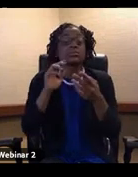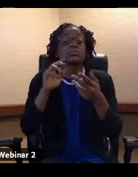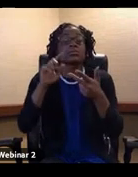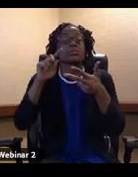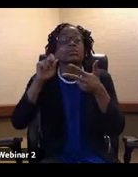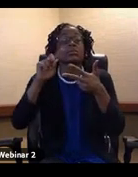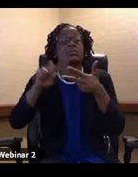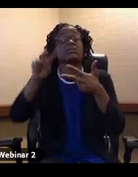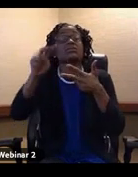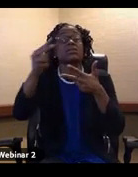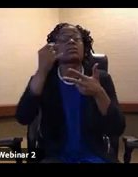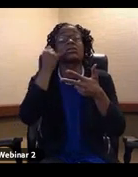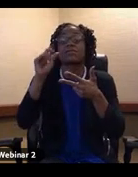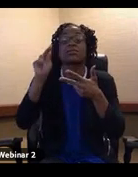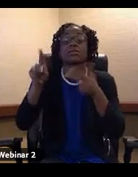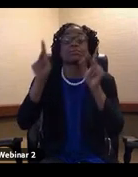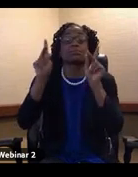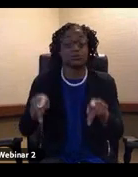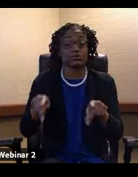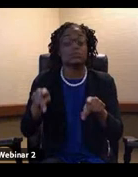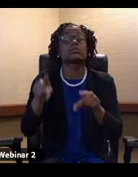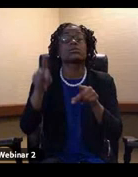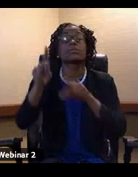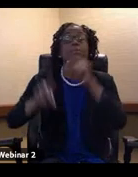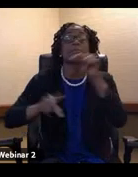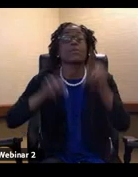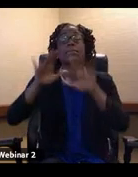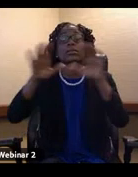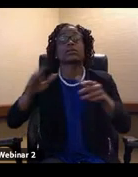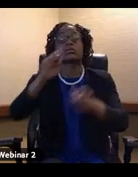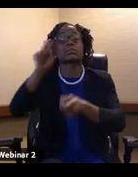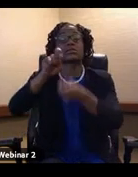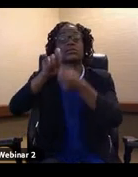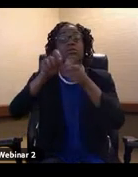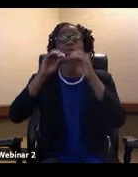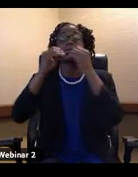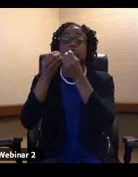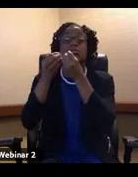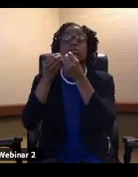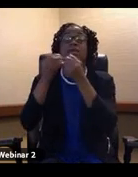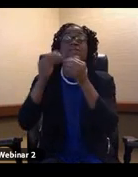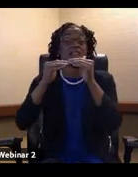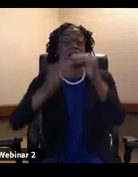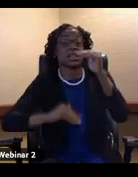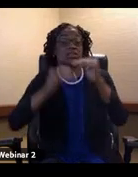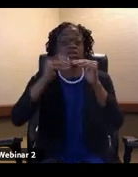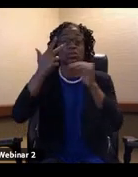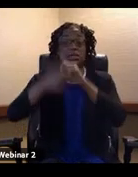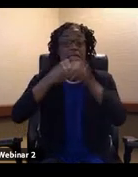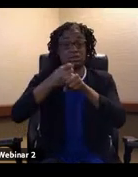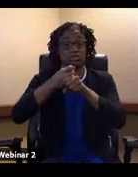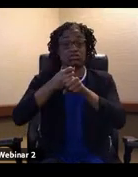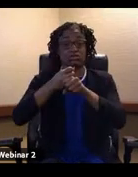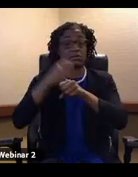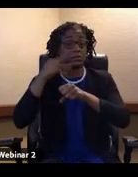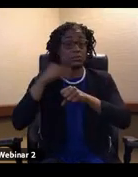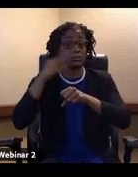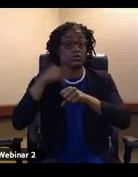The second is if the applicant is a population-specific organization and has less than 3 years demonstrated experience and